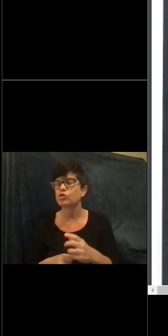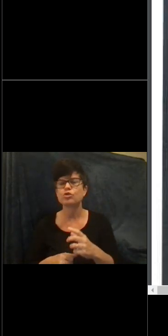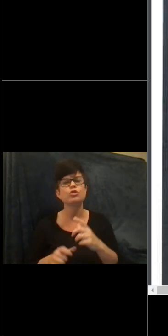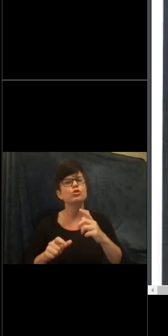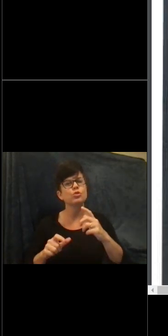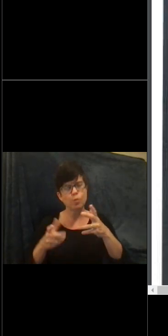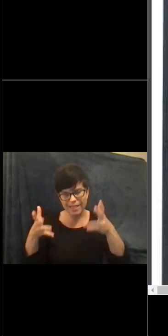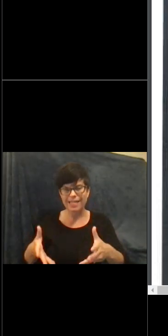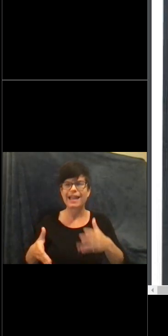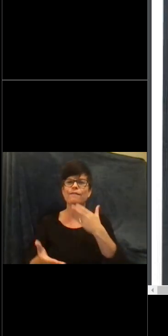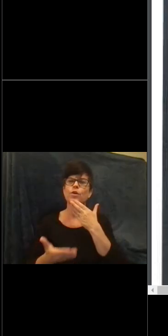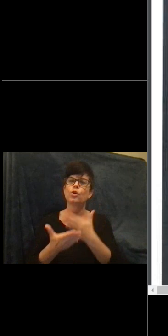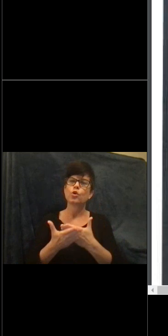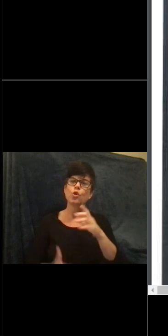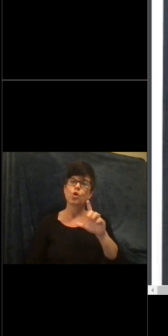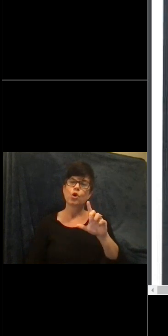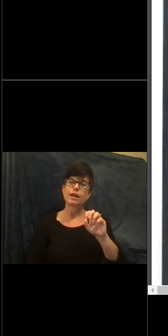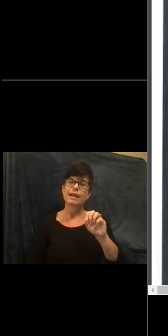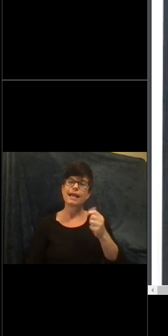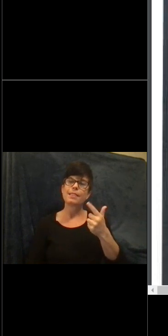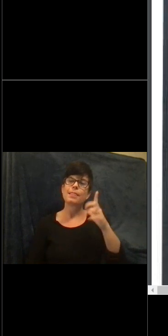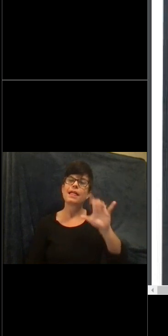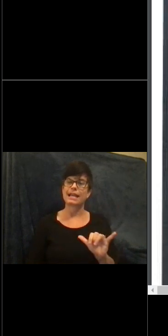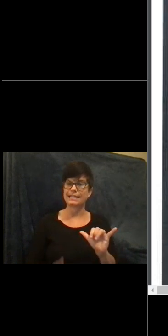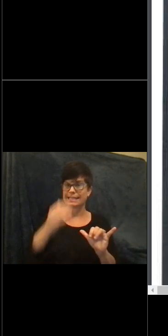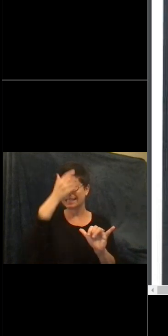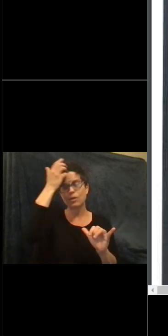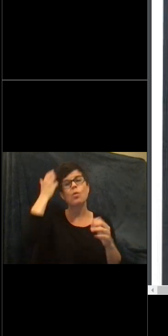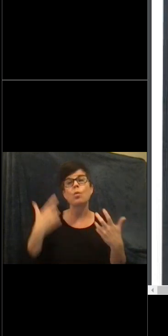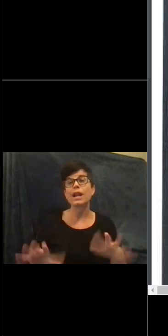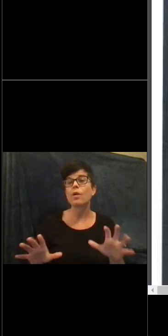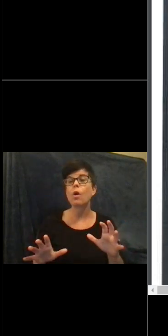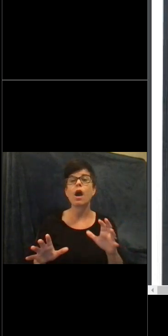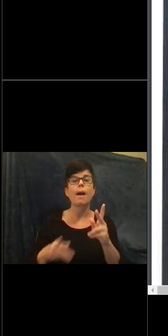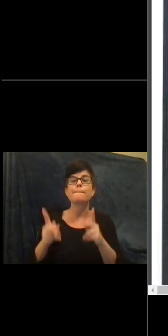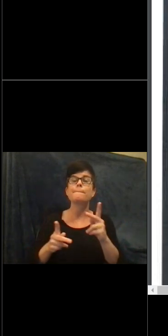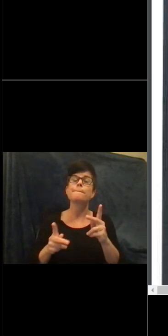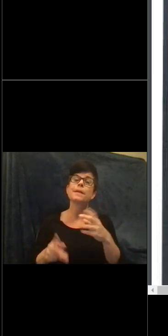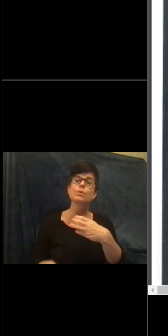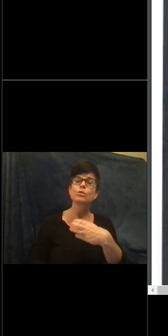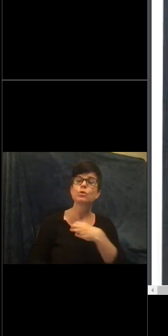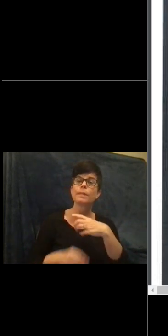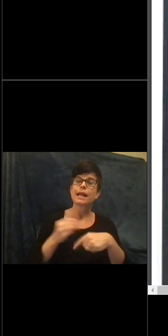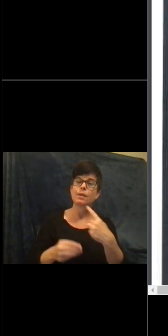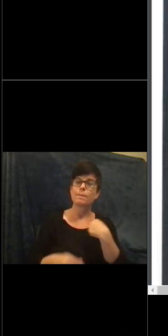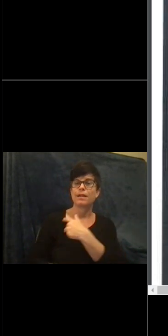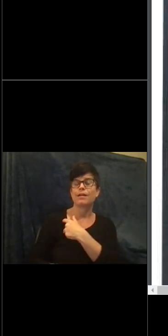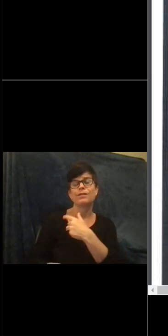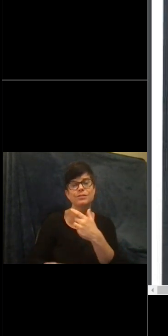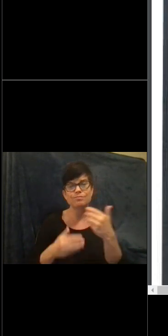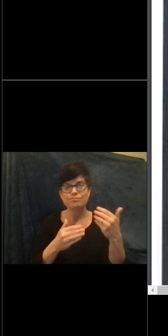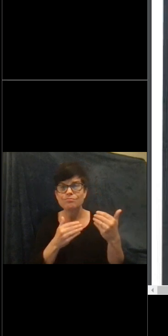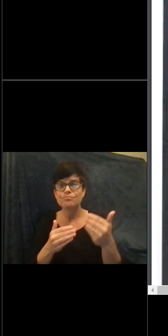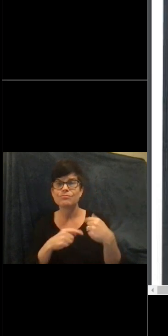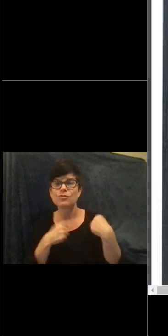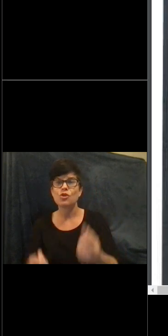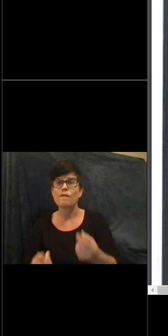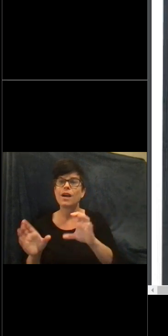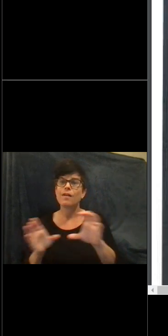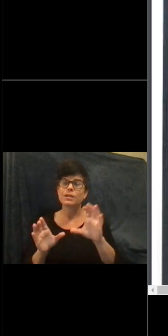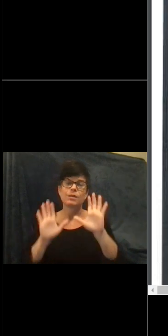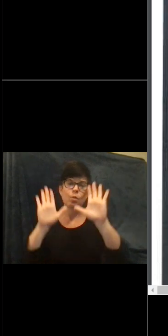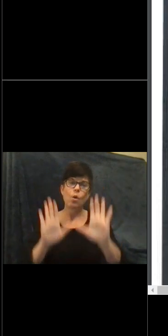legacy, not one down the road where people are complaining about us. And we've done so well, and I just ask my colleagues to continue the good work